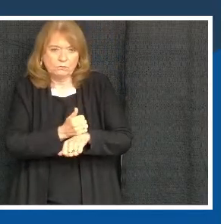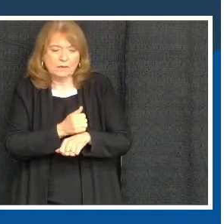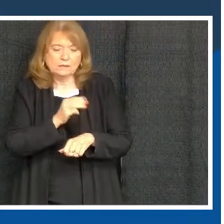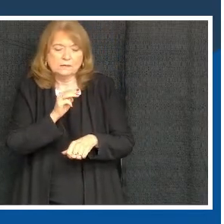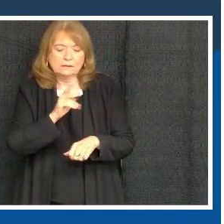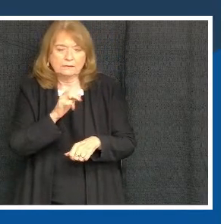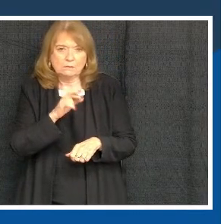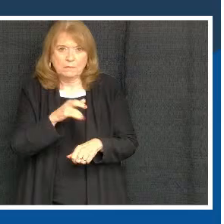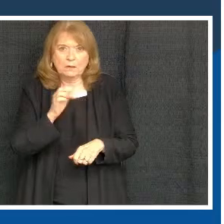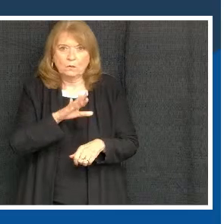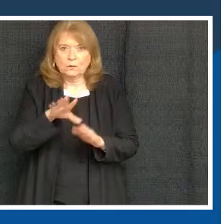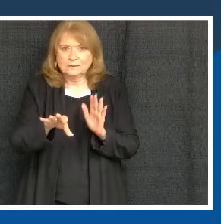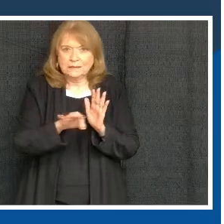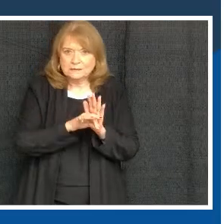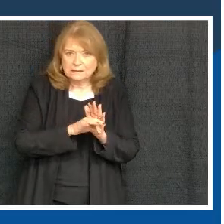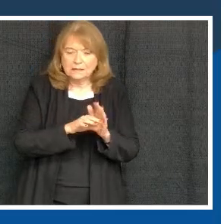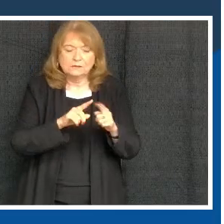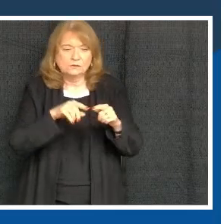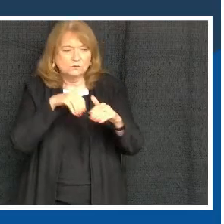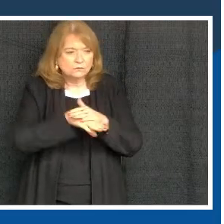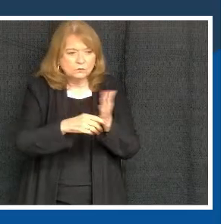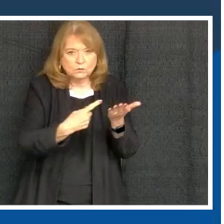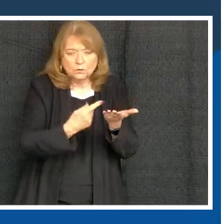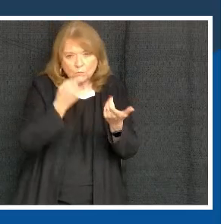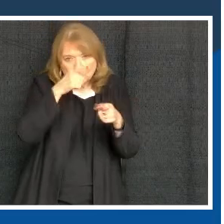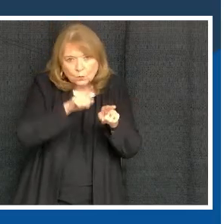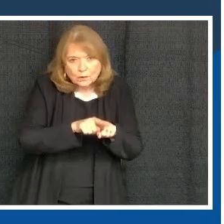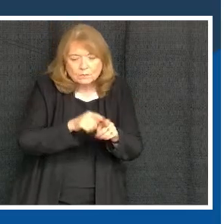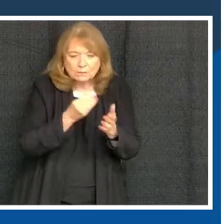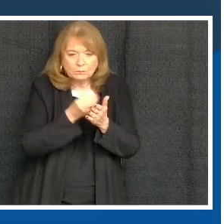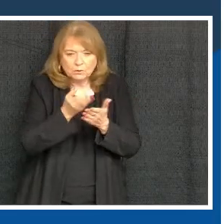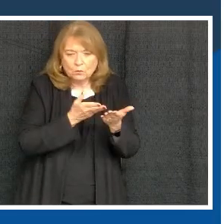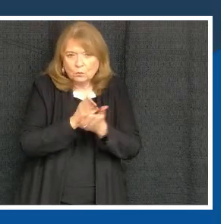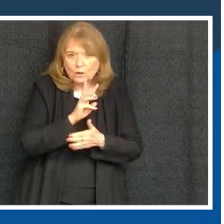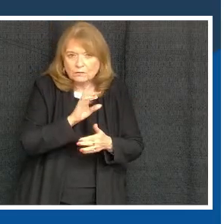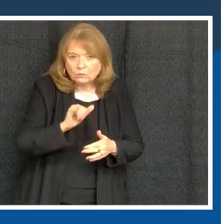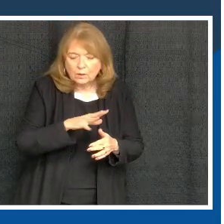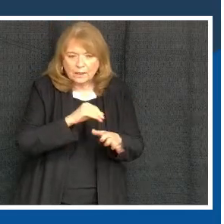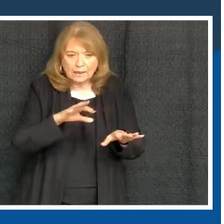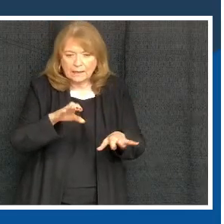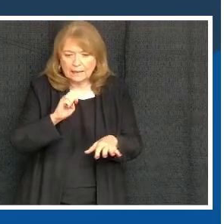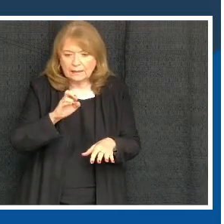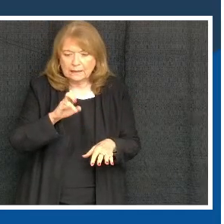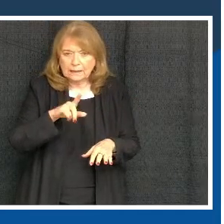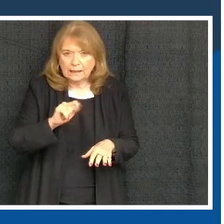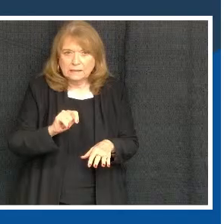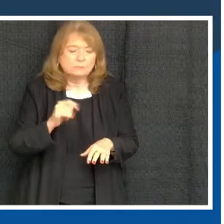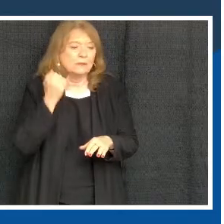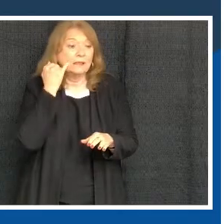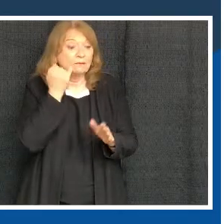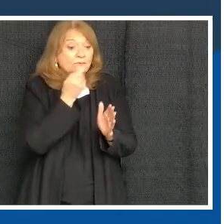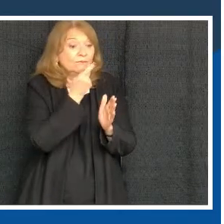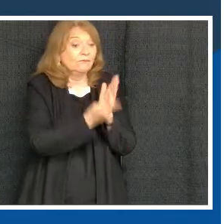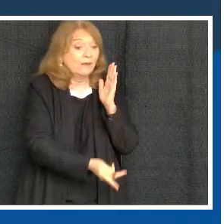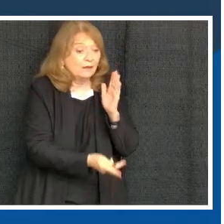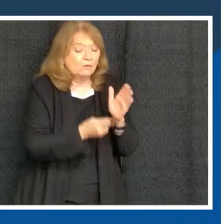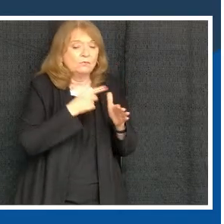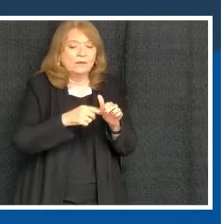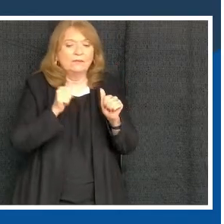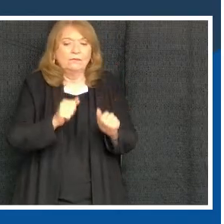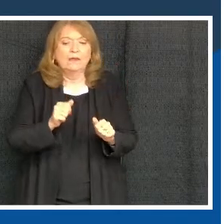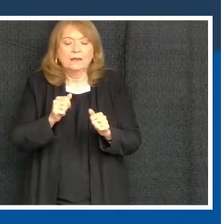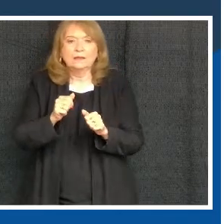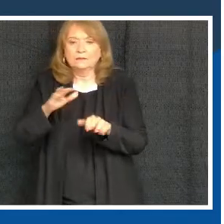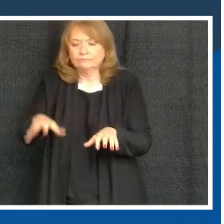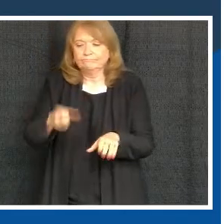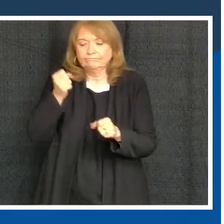conduct negotiations and to enter an agreement for purchase of a right-of-way and easements, or should negotiations fail, to pursue condemnation through